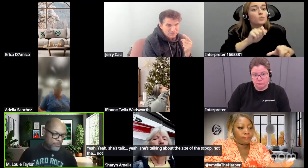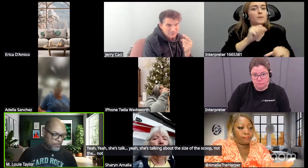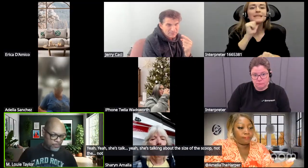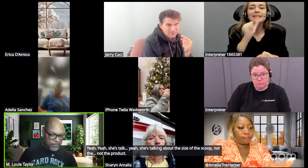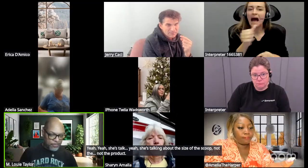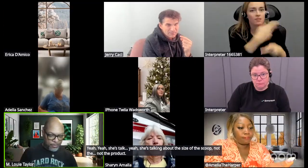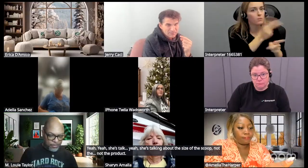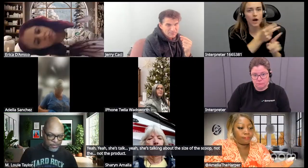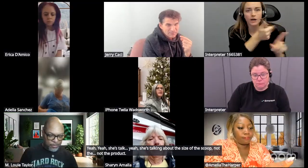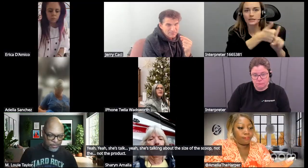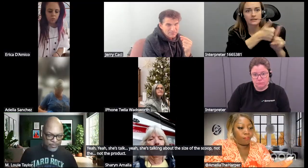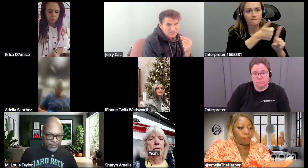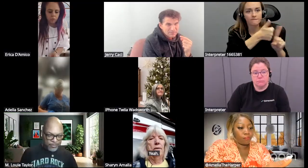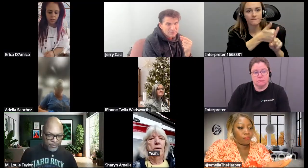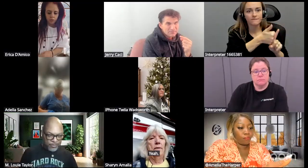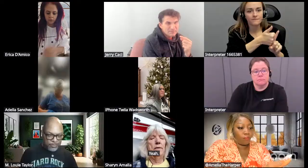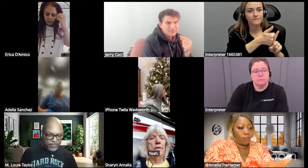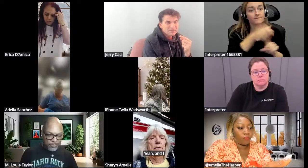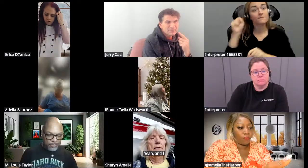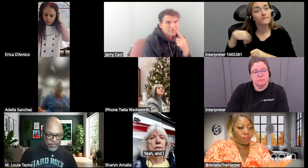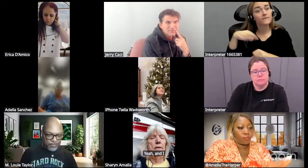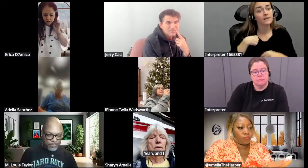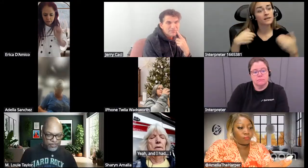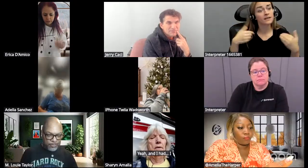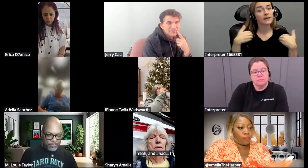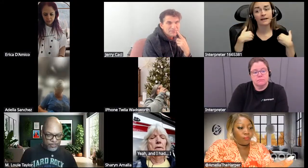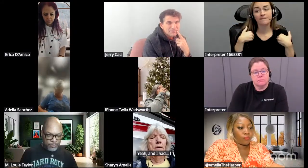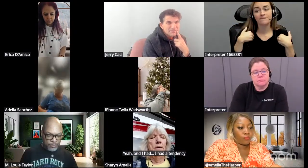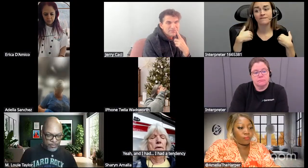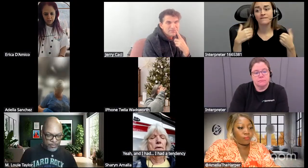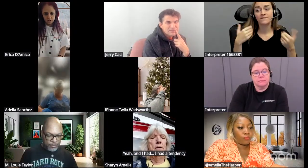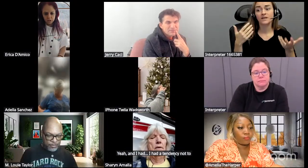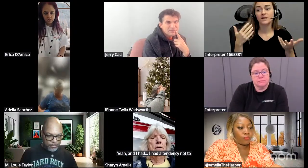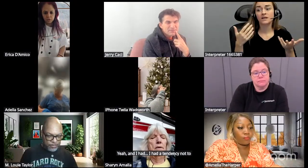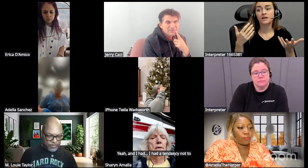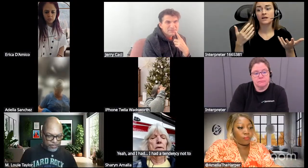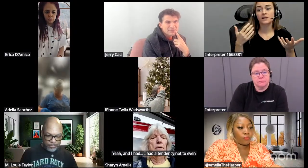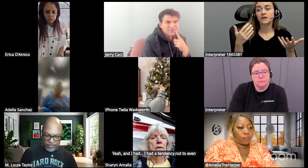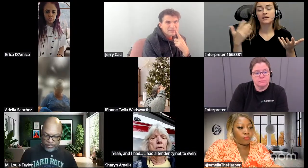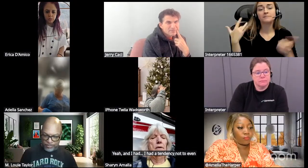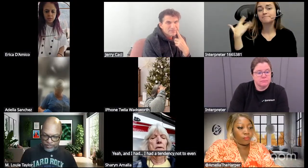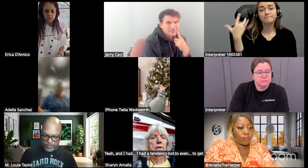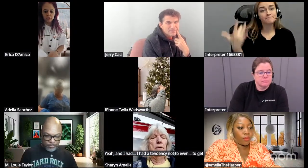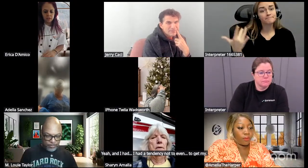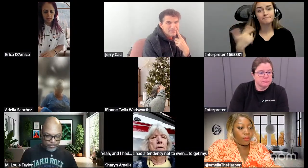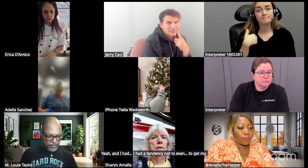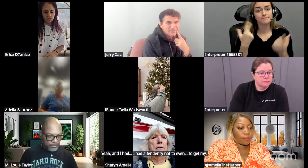product. Yeah, and I had a tendency not to even to get my